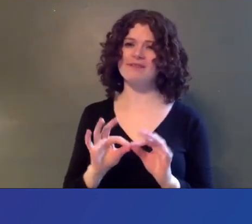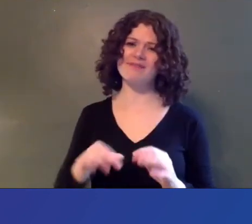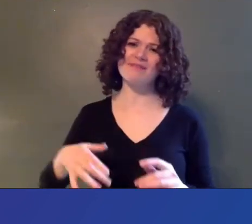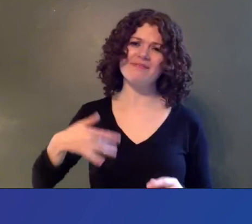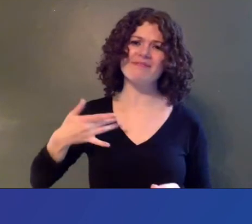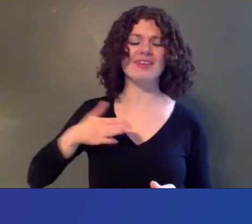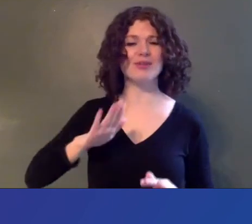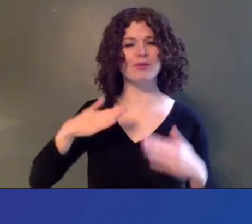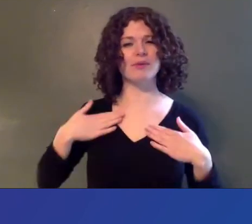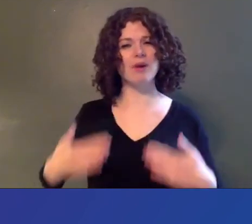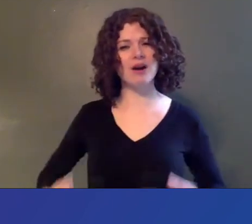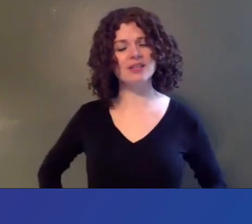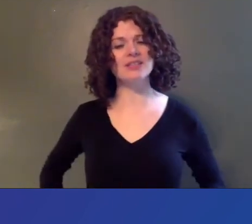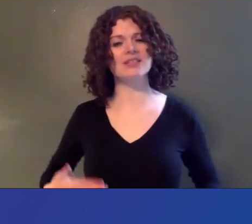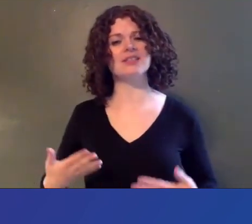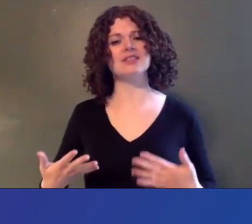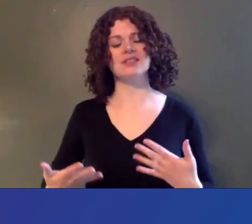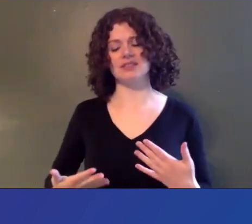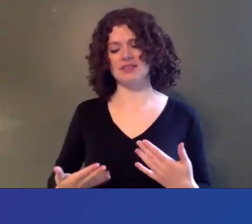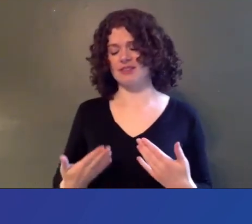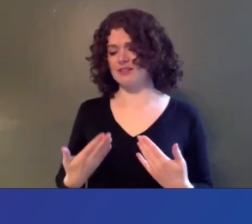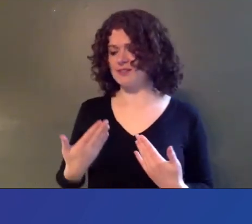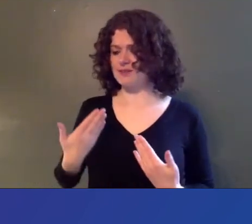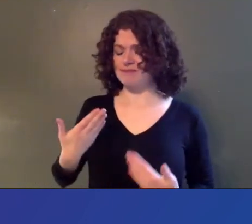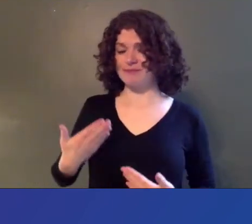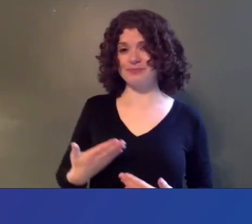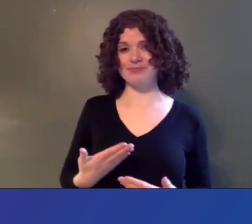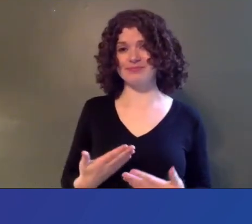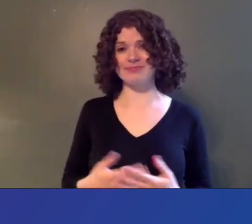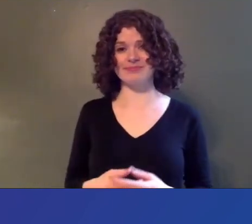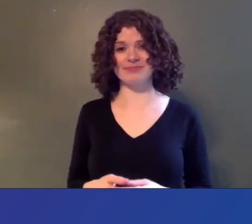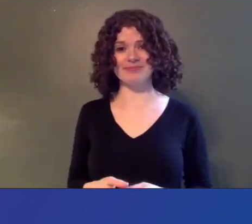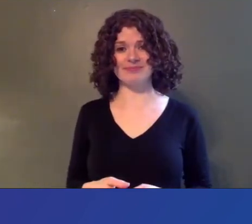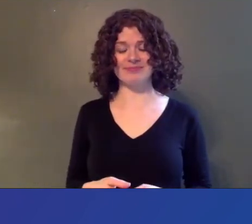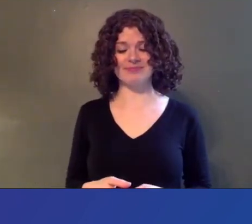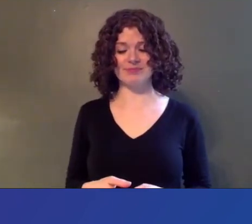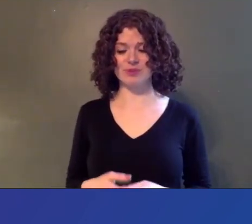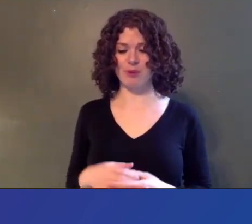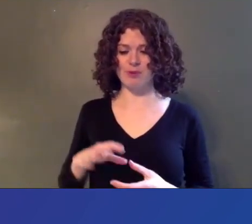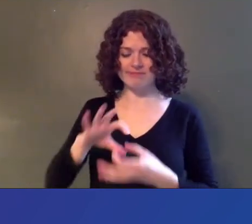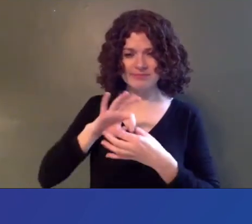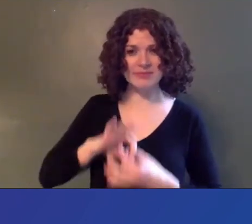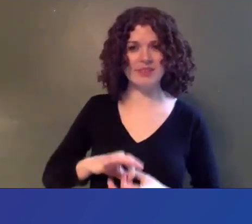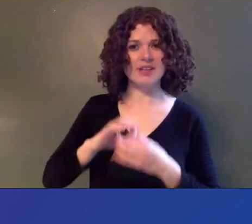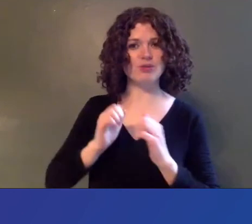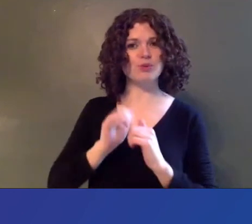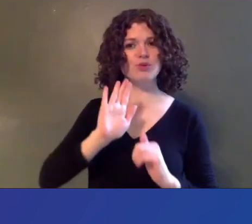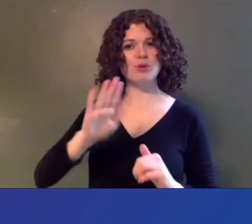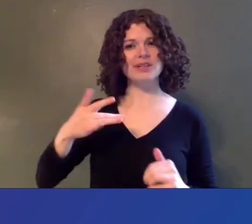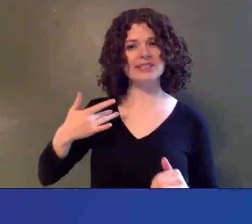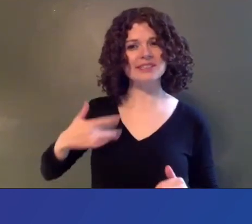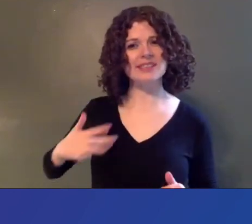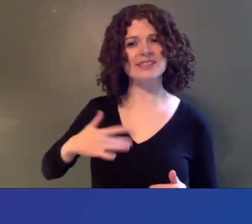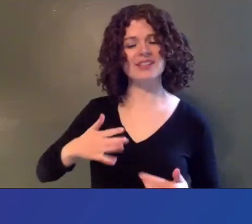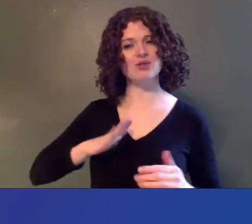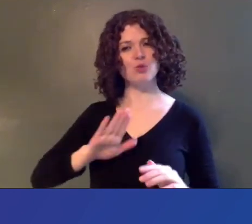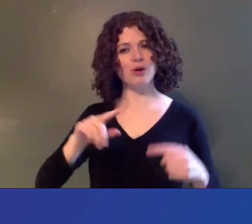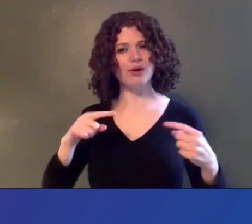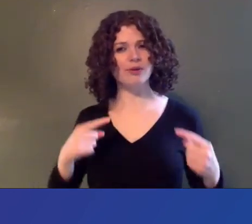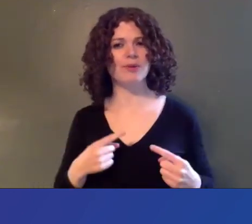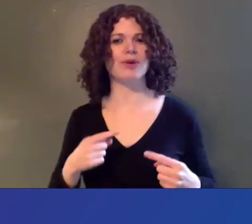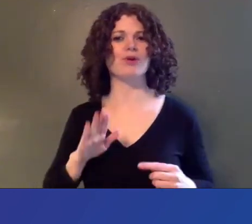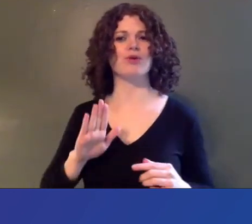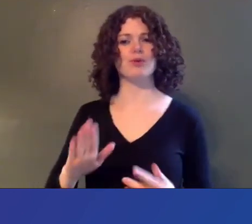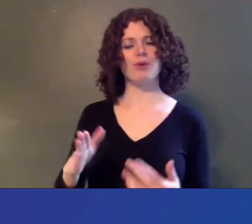So tapping into sensation, taking 10 minutes a